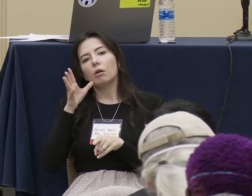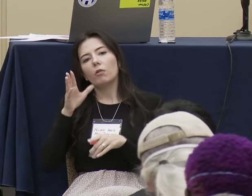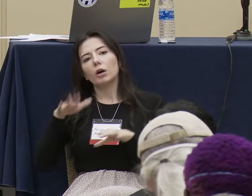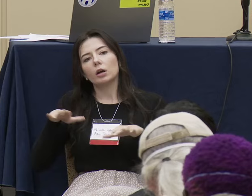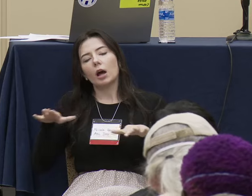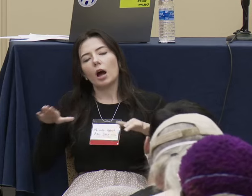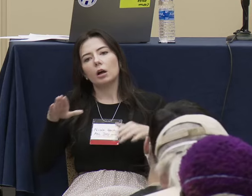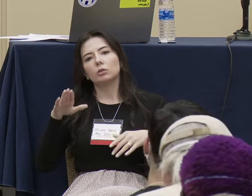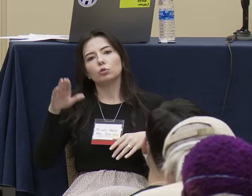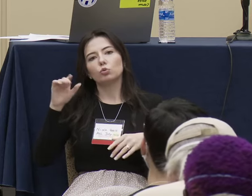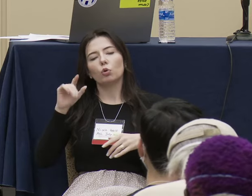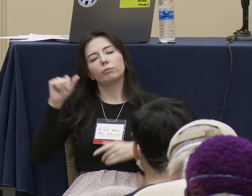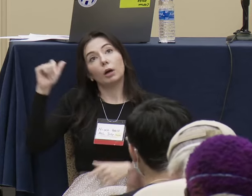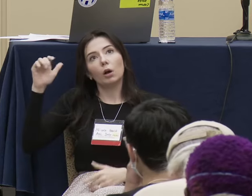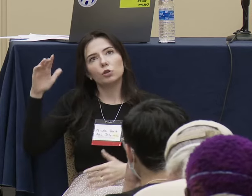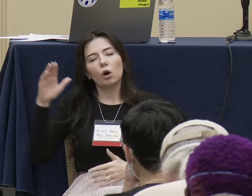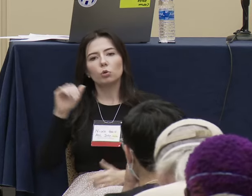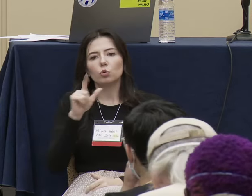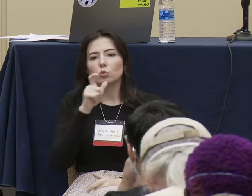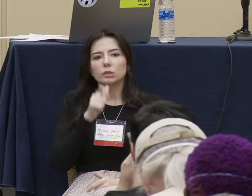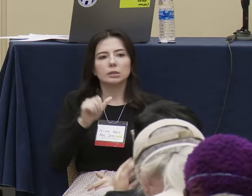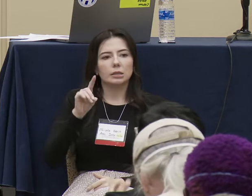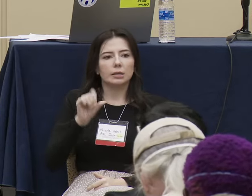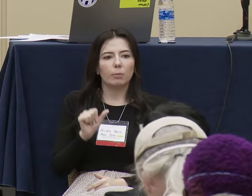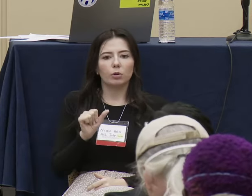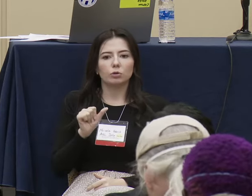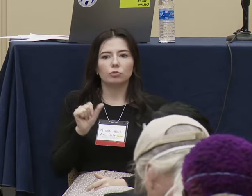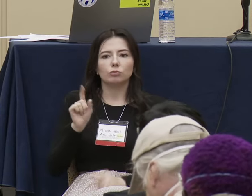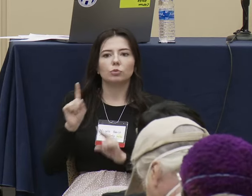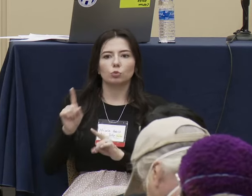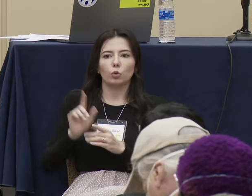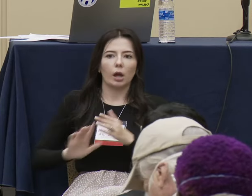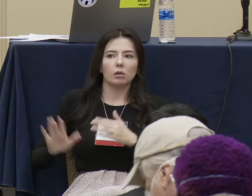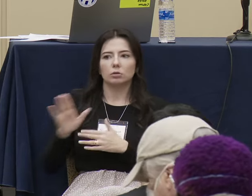now adult, in college.